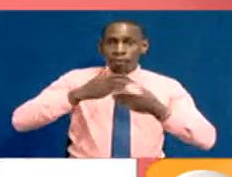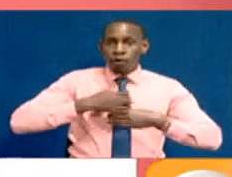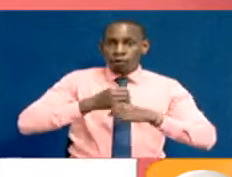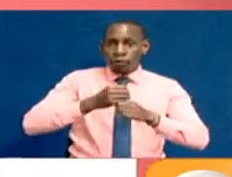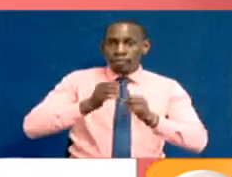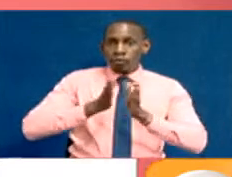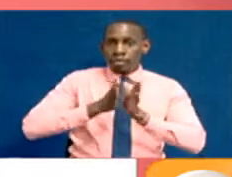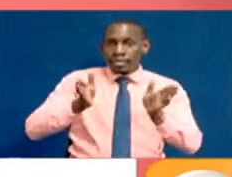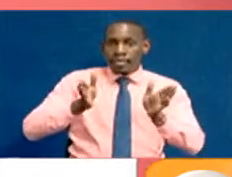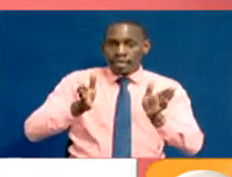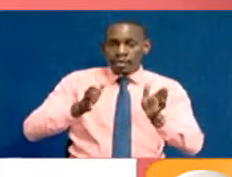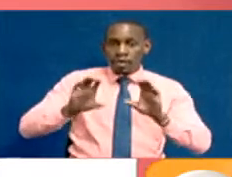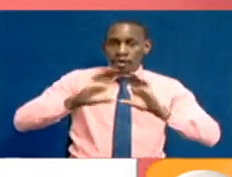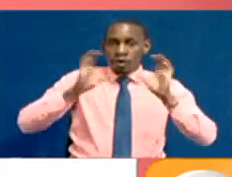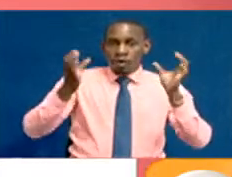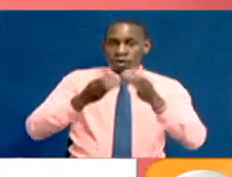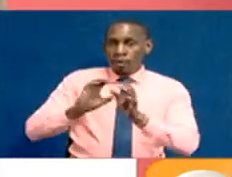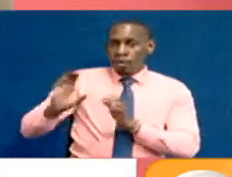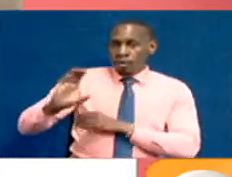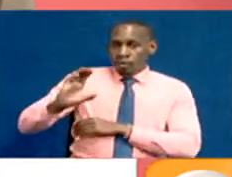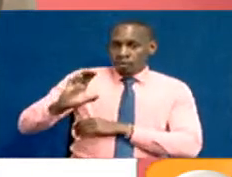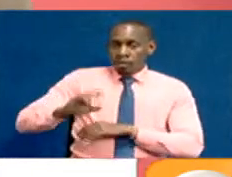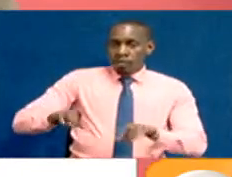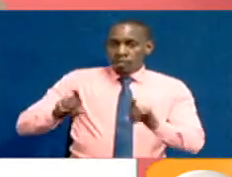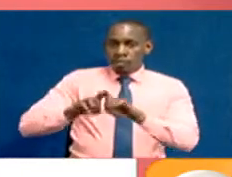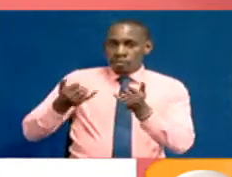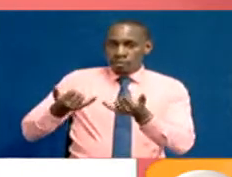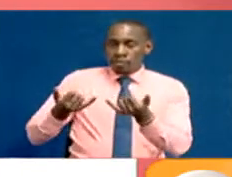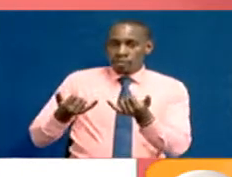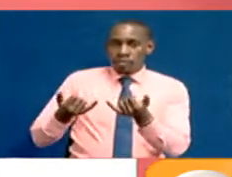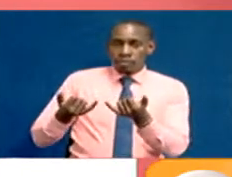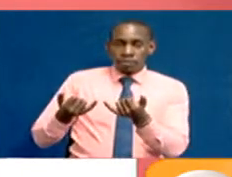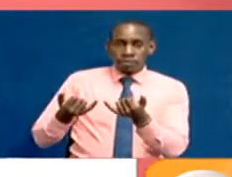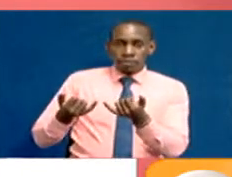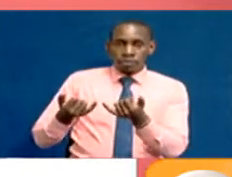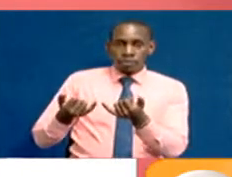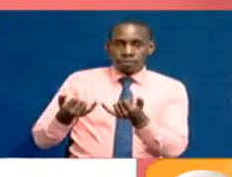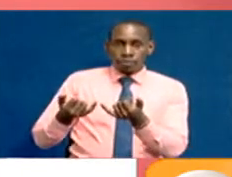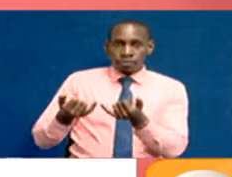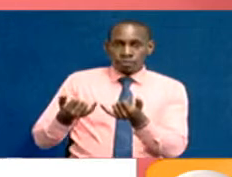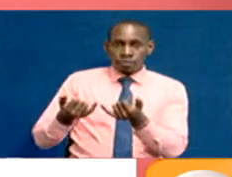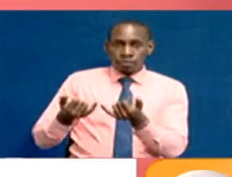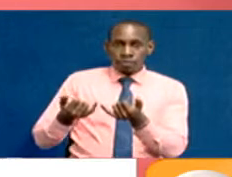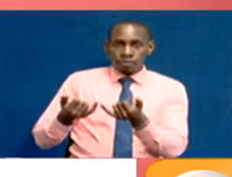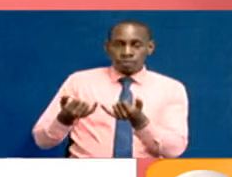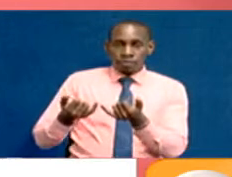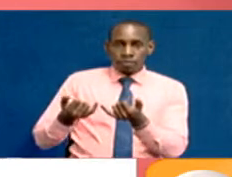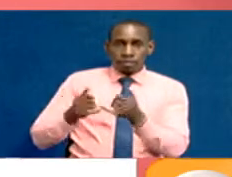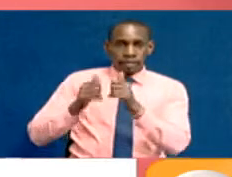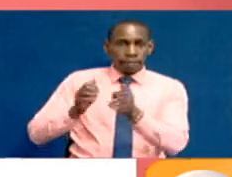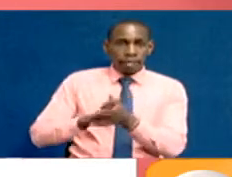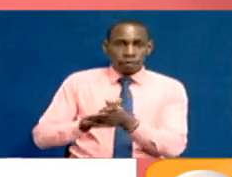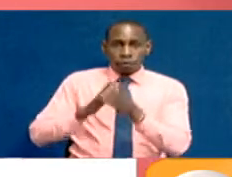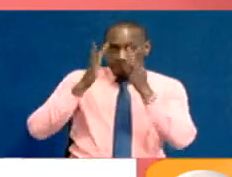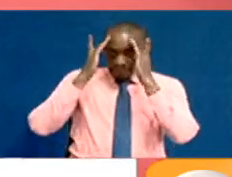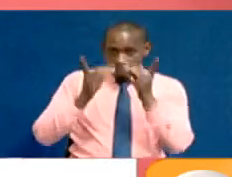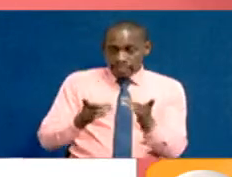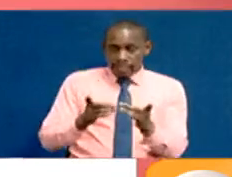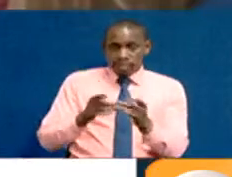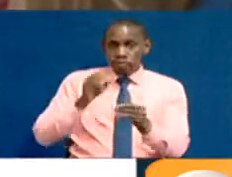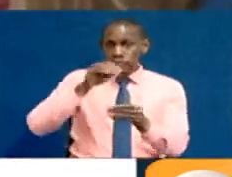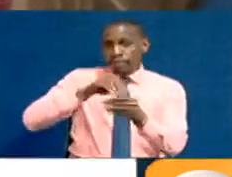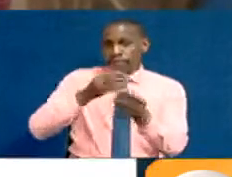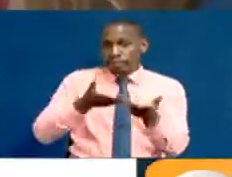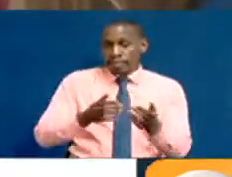to the large pools of global capital that have been watching our progress but have not yet taken the decision to